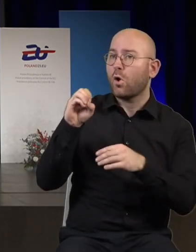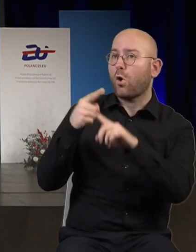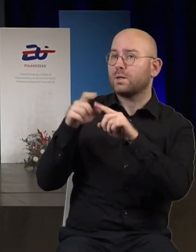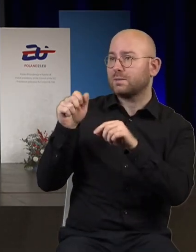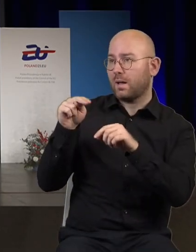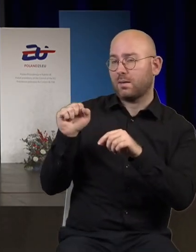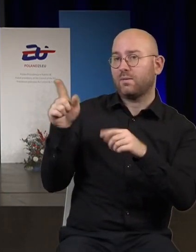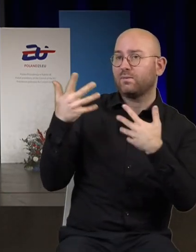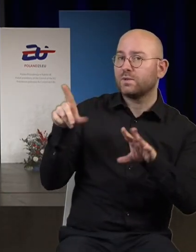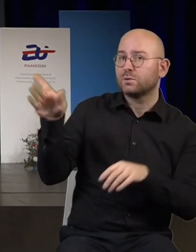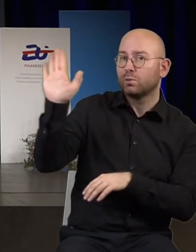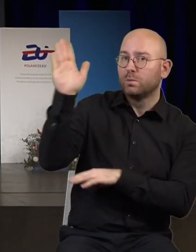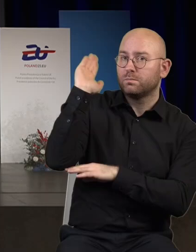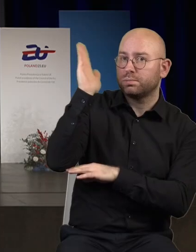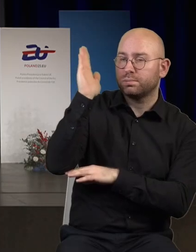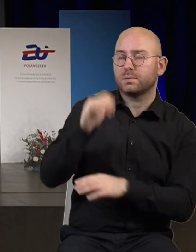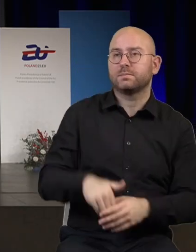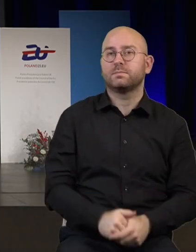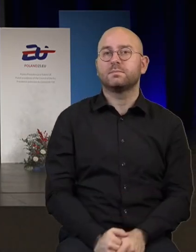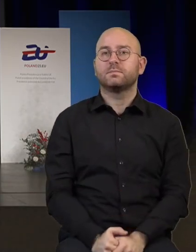Just one thought